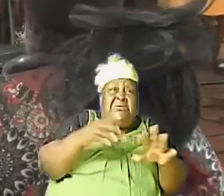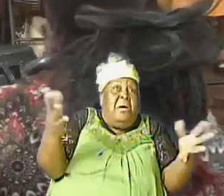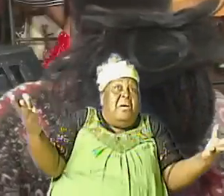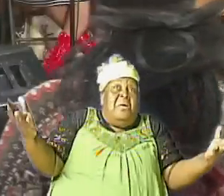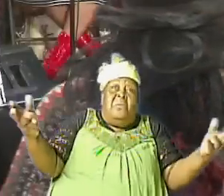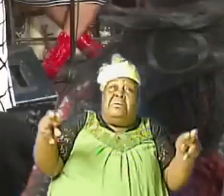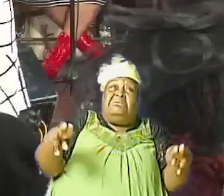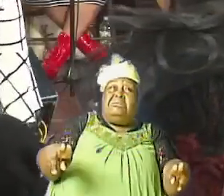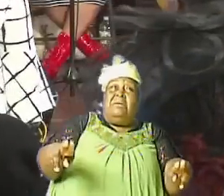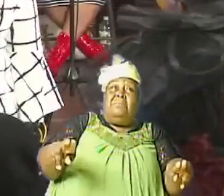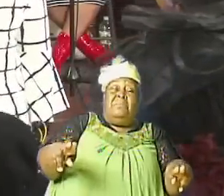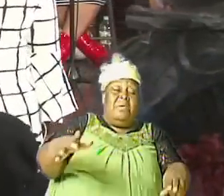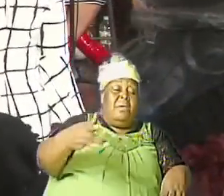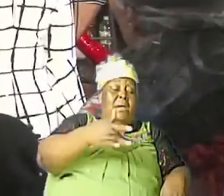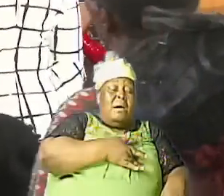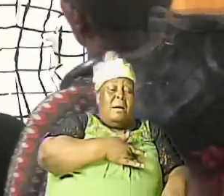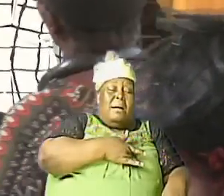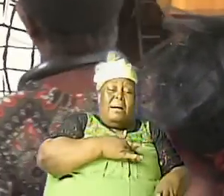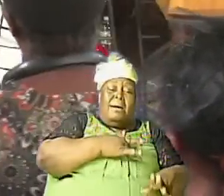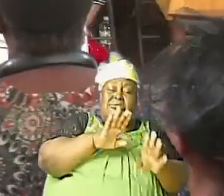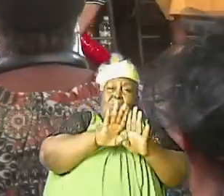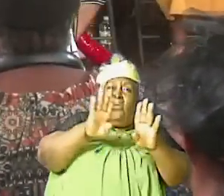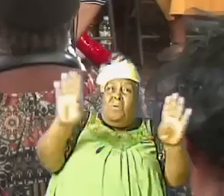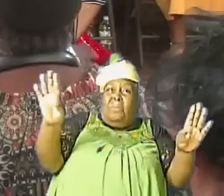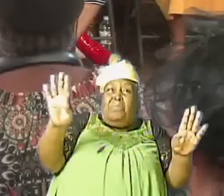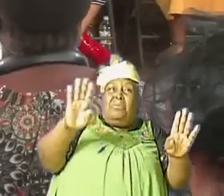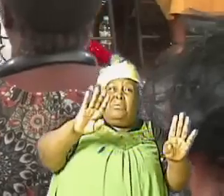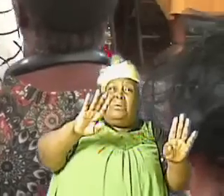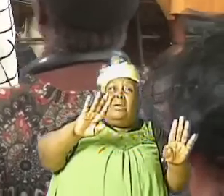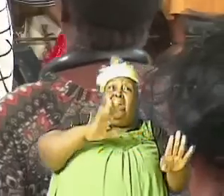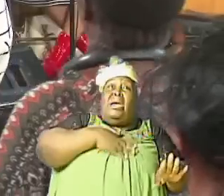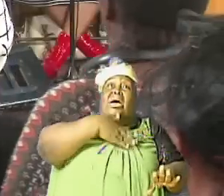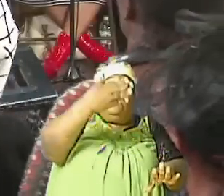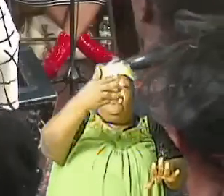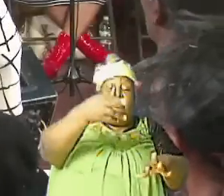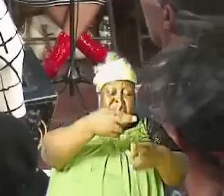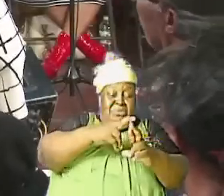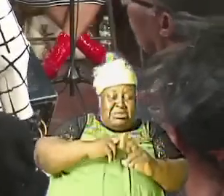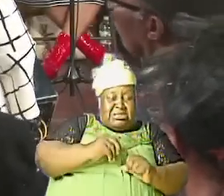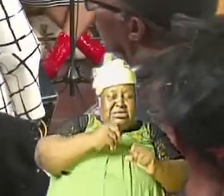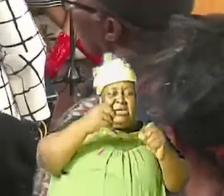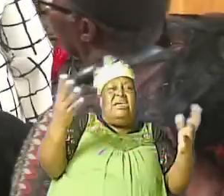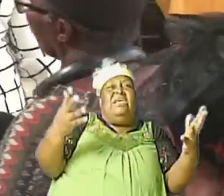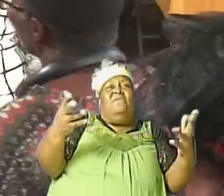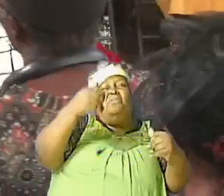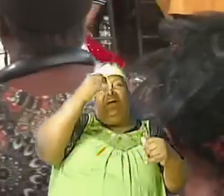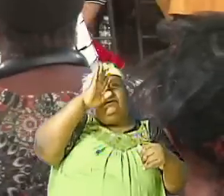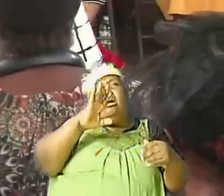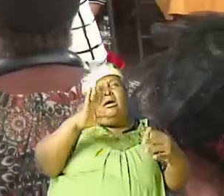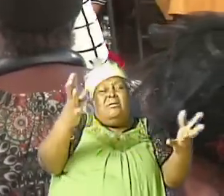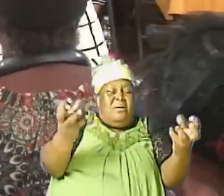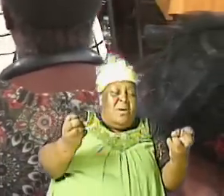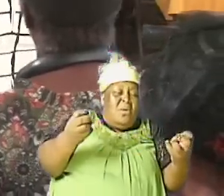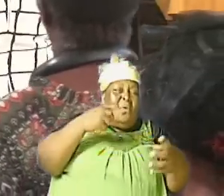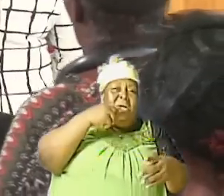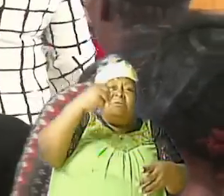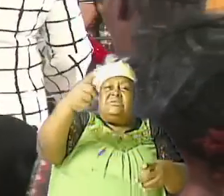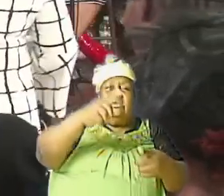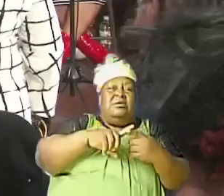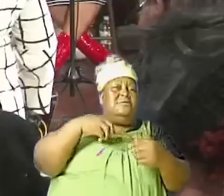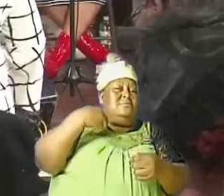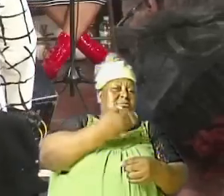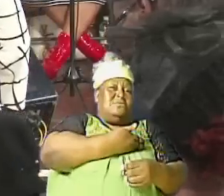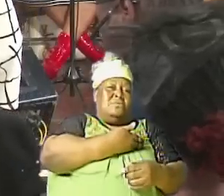your heart open and willing this morning to hear and receive? Saints of God, let us pray with that in mind, that our heart be